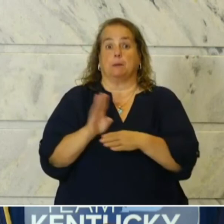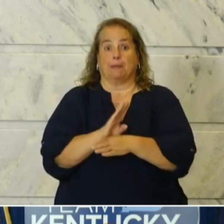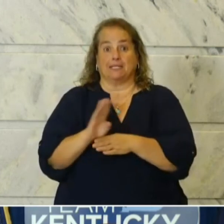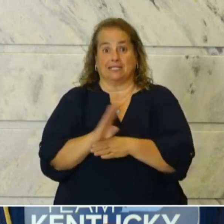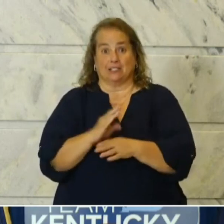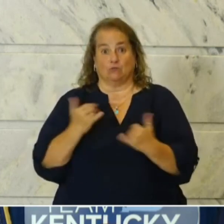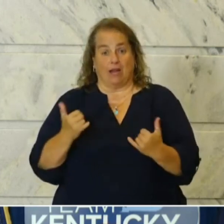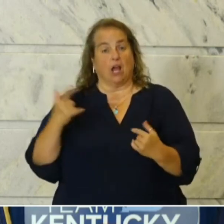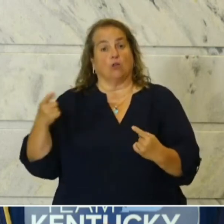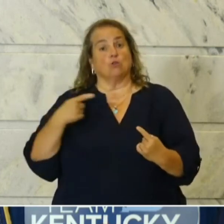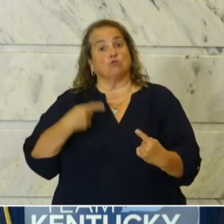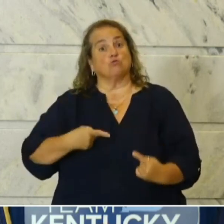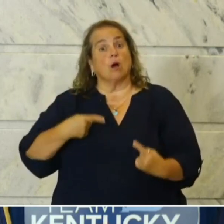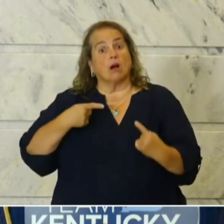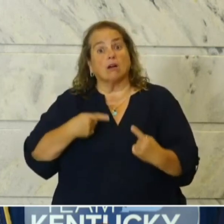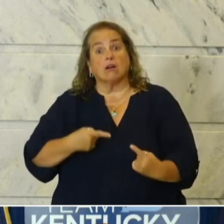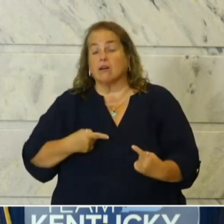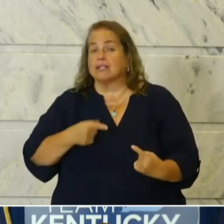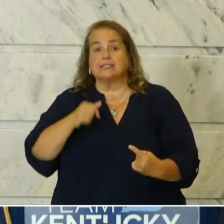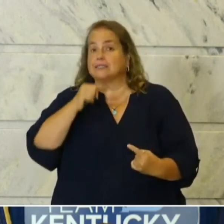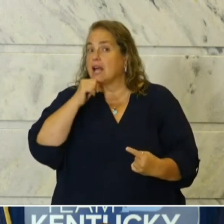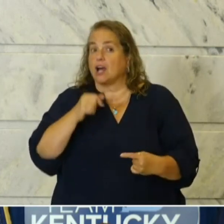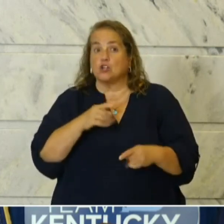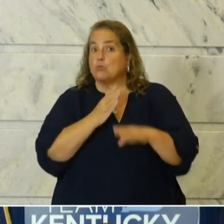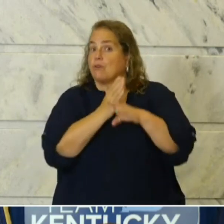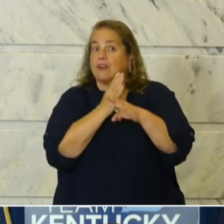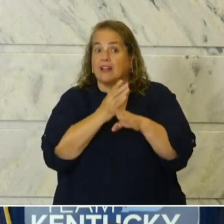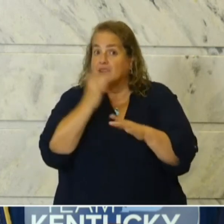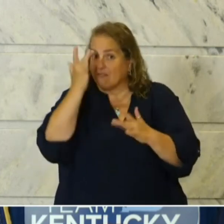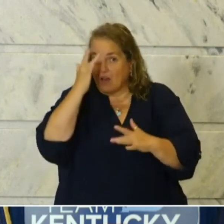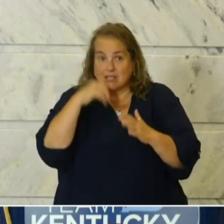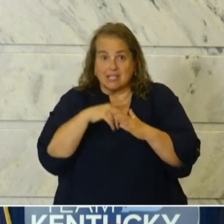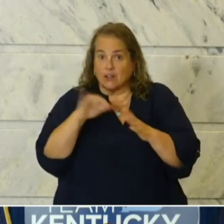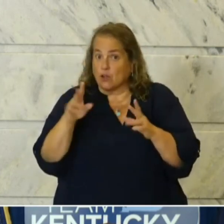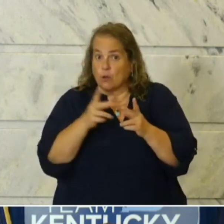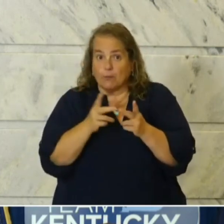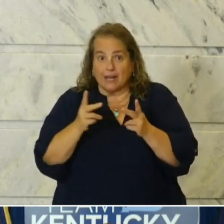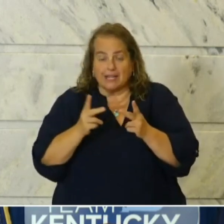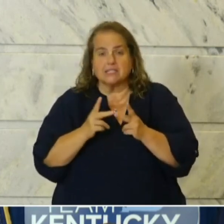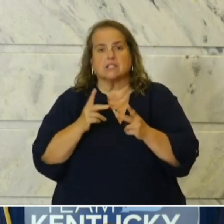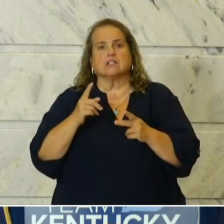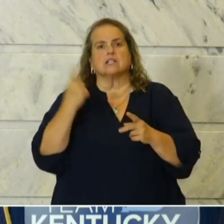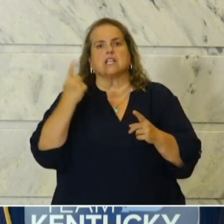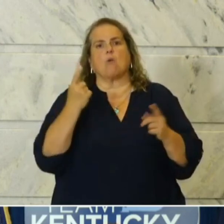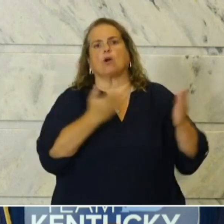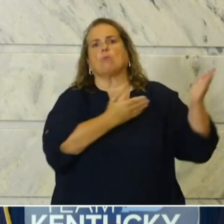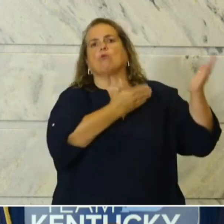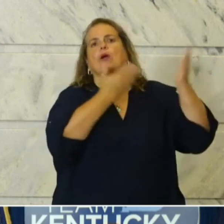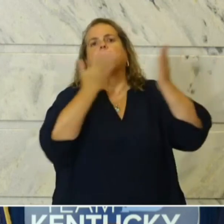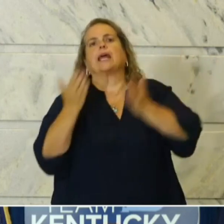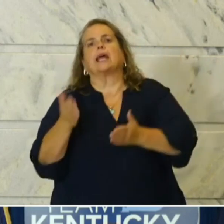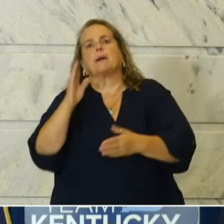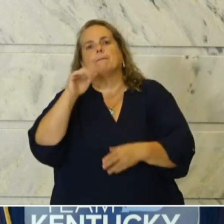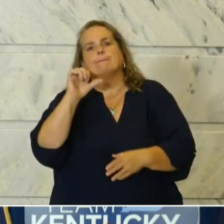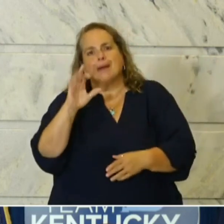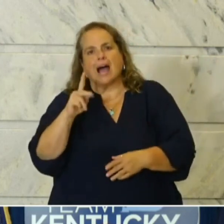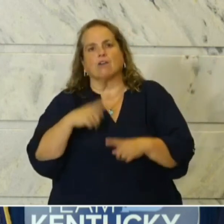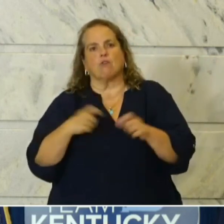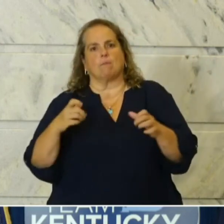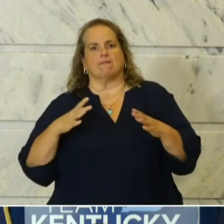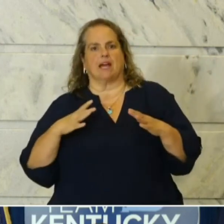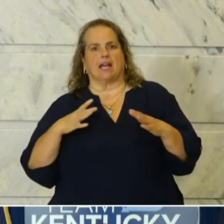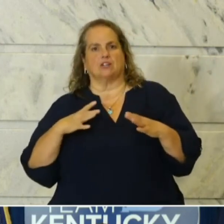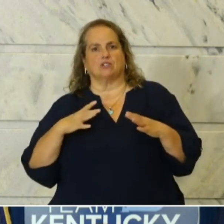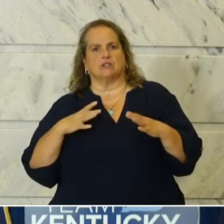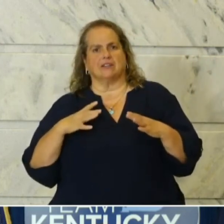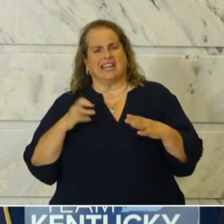and their struggle is not preventing the virus in their facility. It's somebody bringing it back from vacation. We see this in